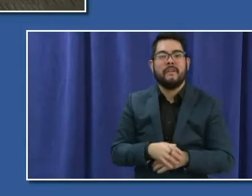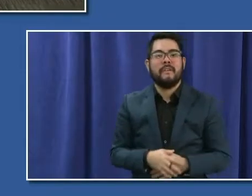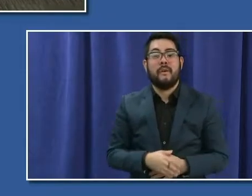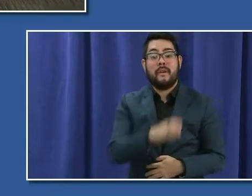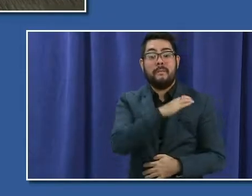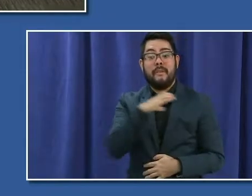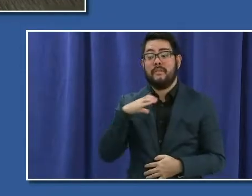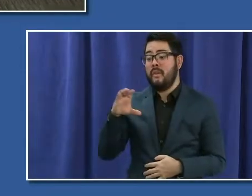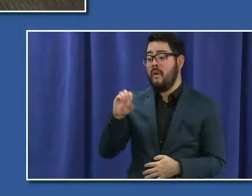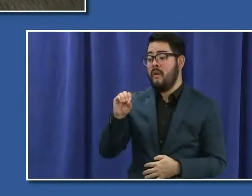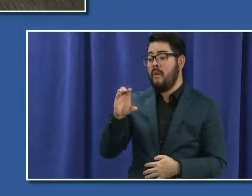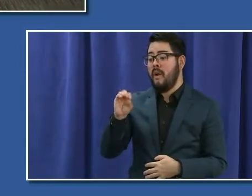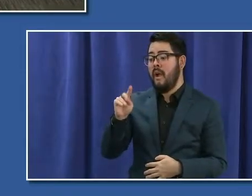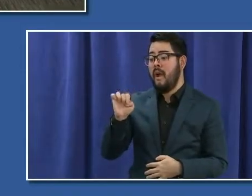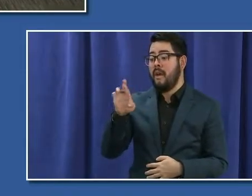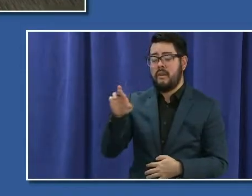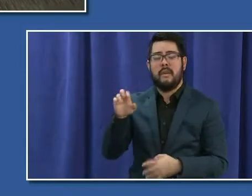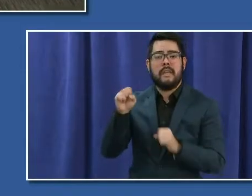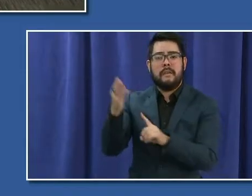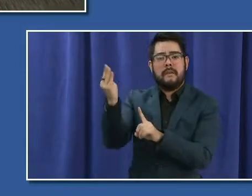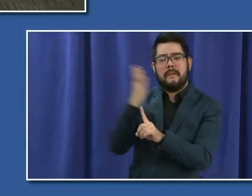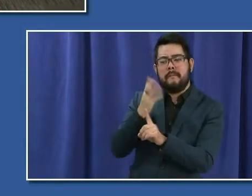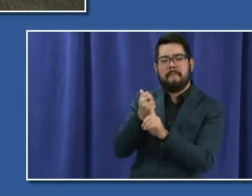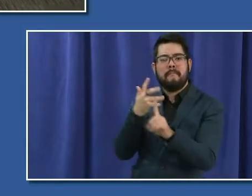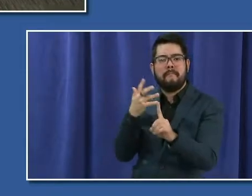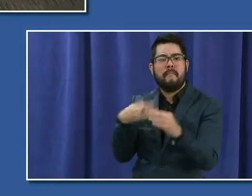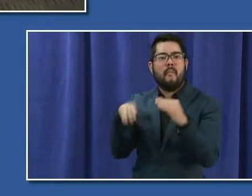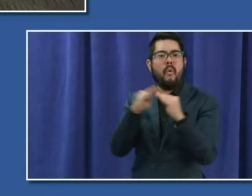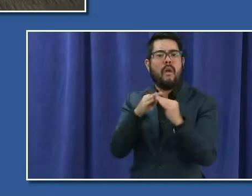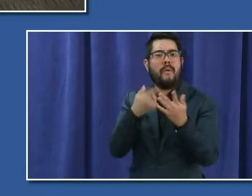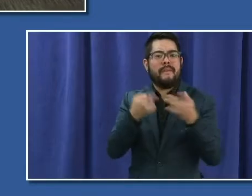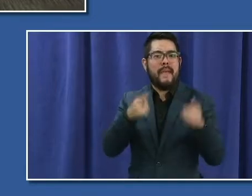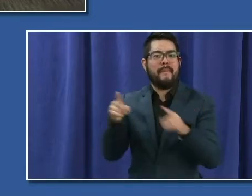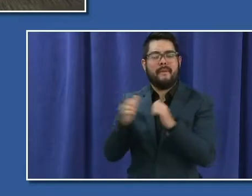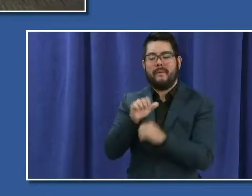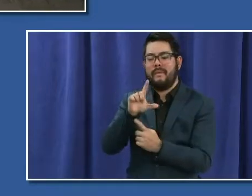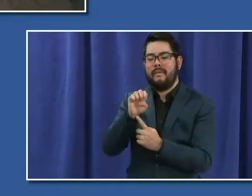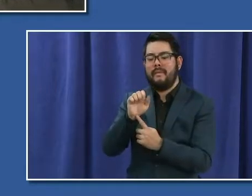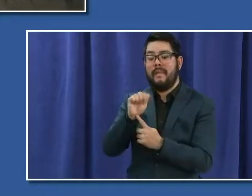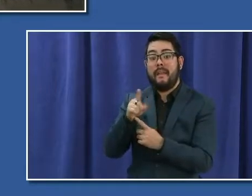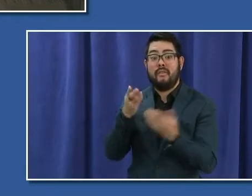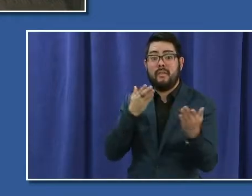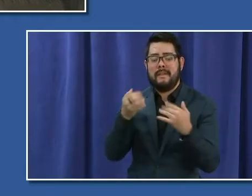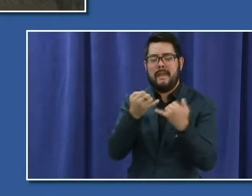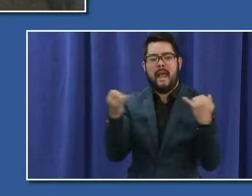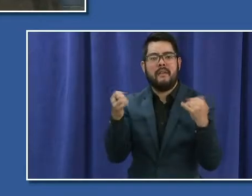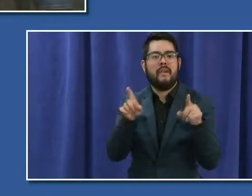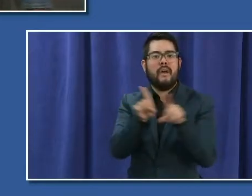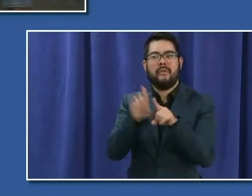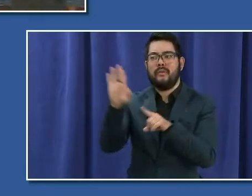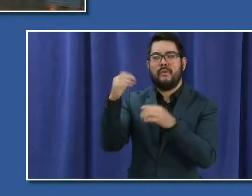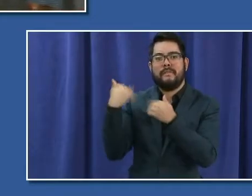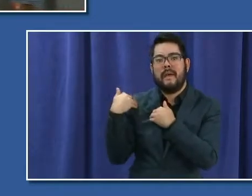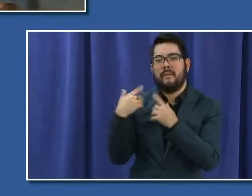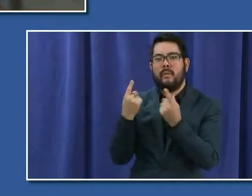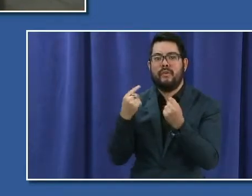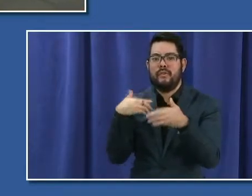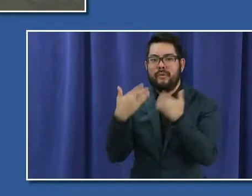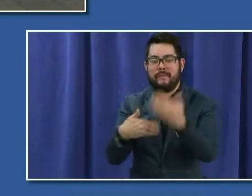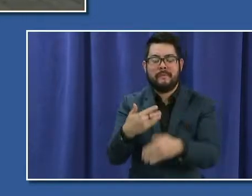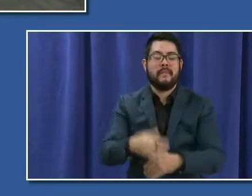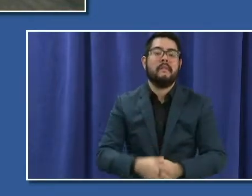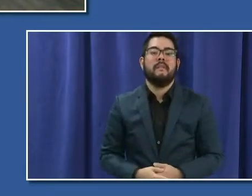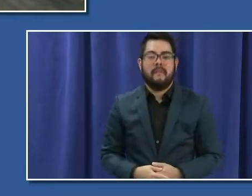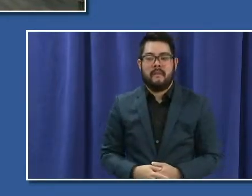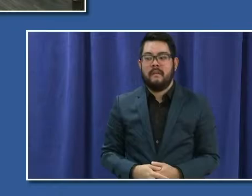Commissioner Connor, can you give us a little more information about, where we are with lead service lines and what your department is working on? Absolutely, but first I